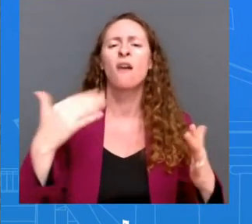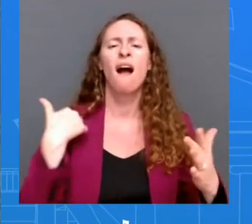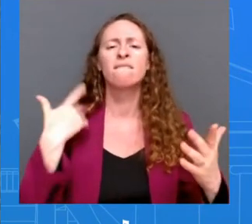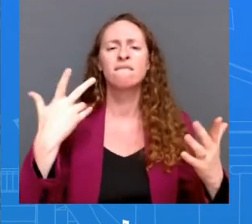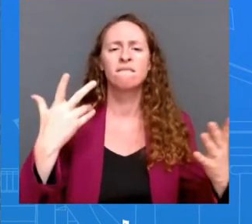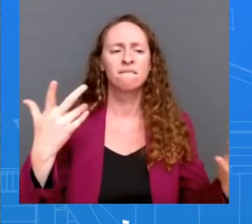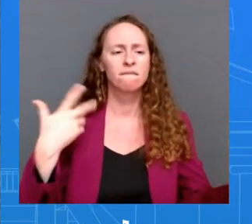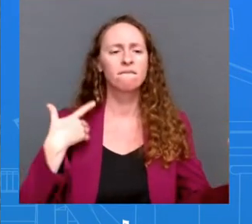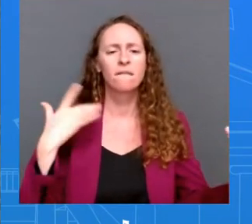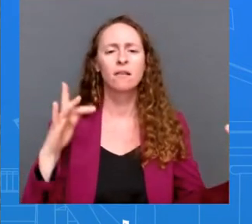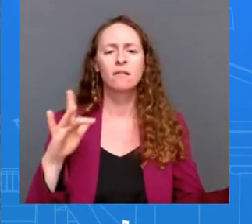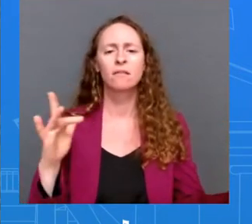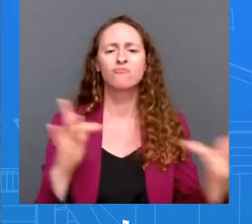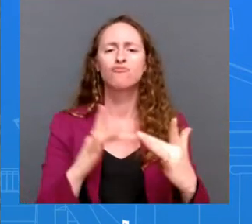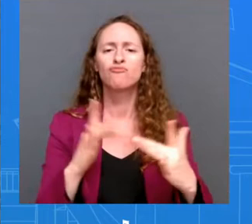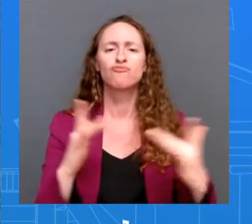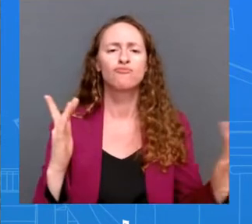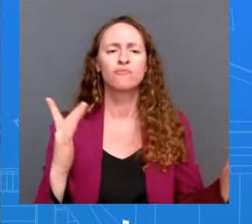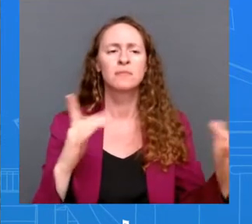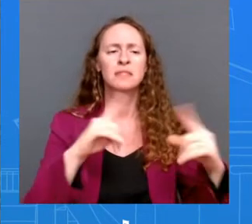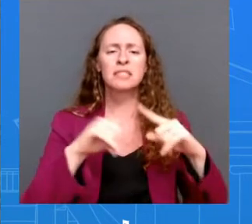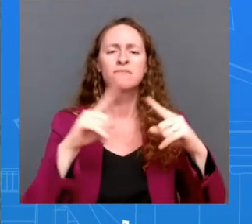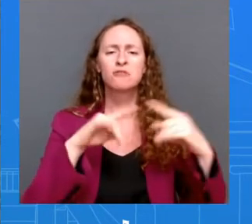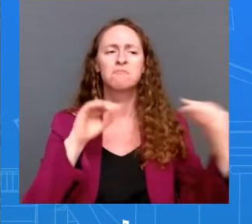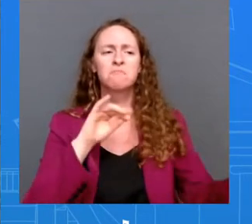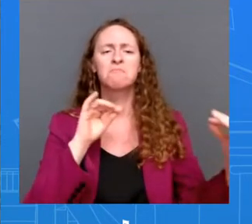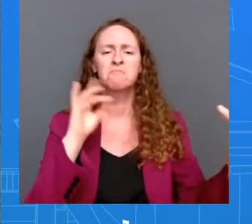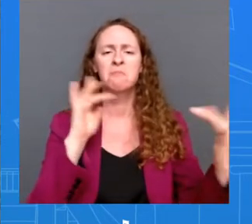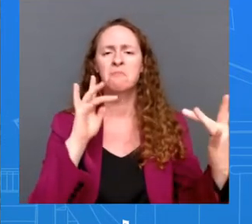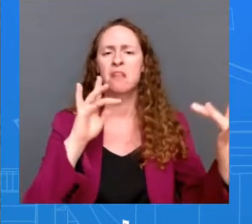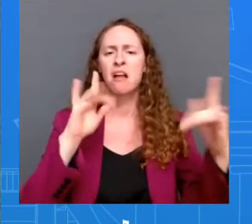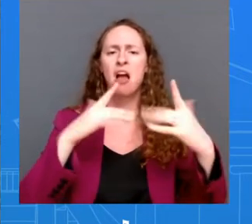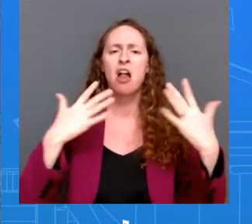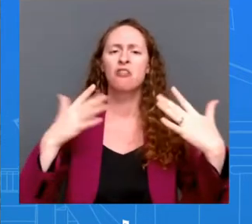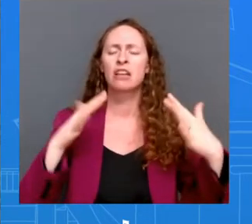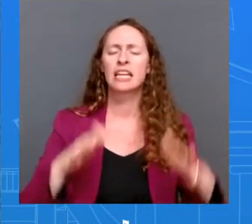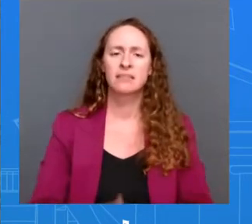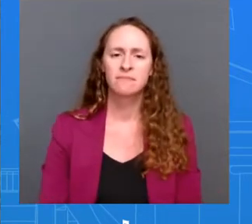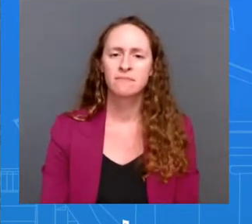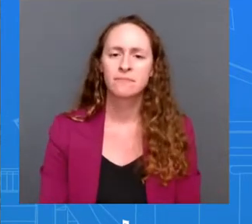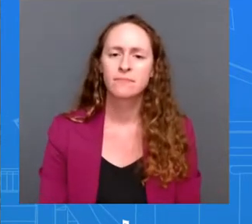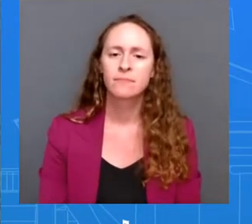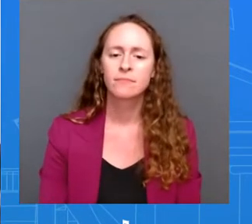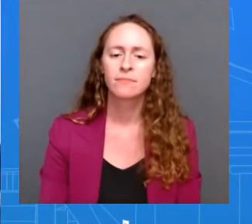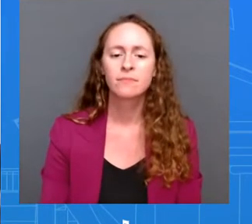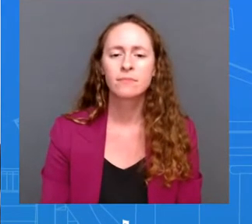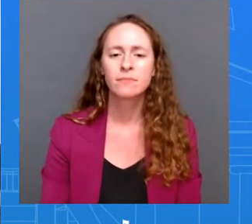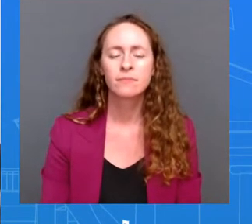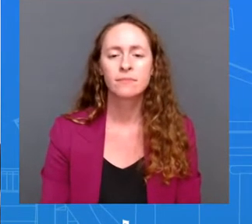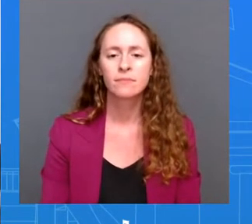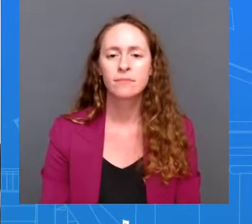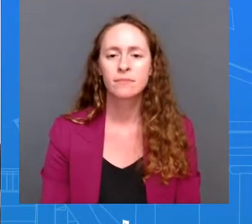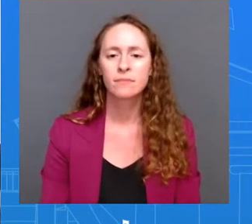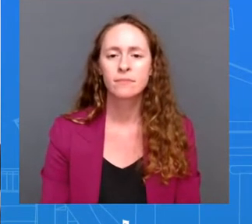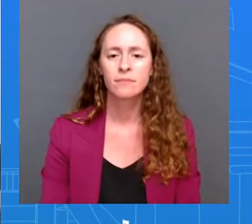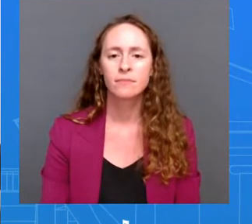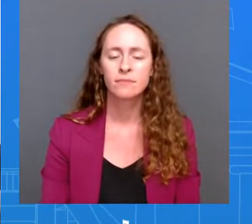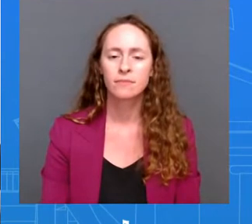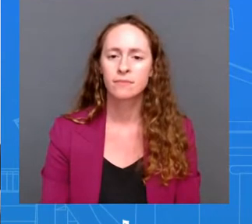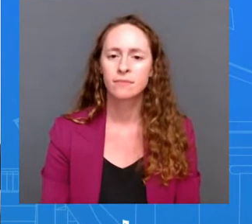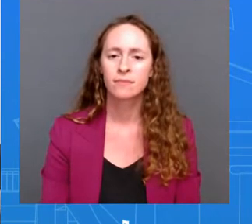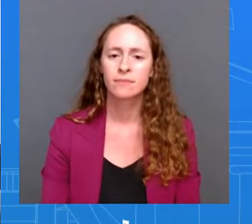schedule. Thank you, and thanks so much, John. So you've explained what the U.S. is trying to do in terms of sending